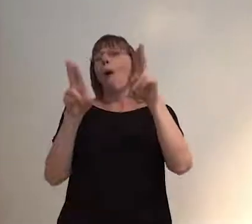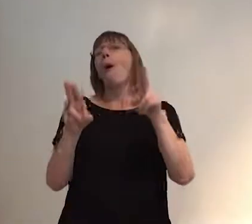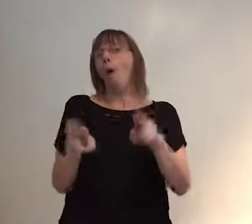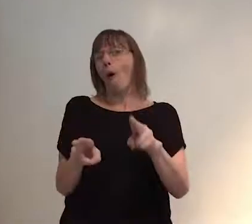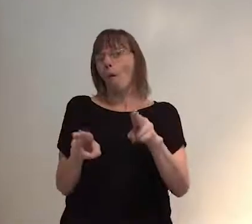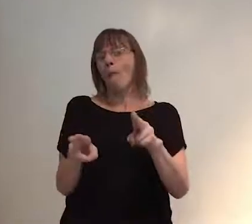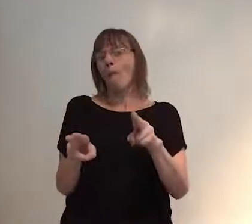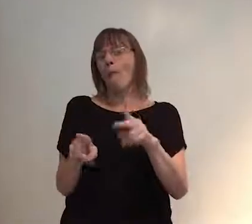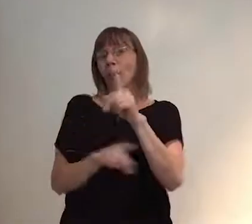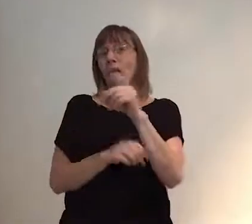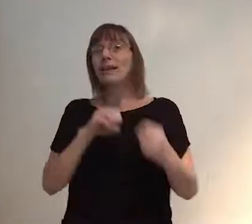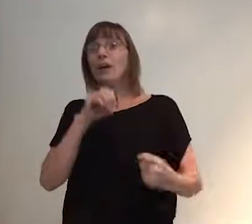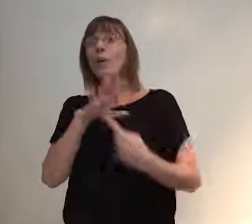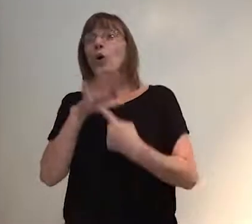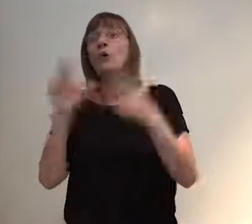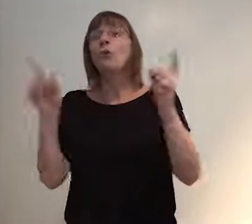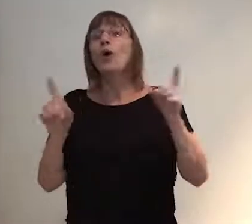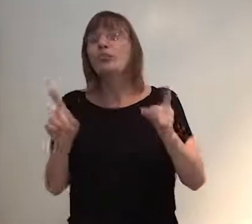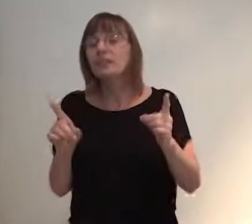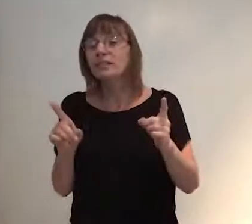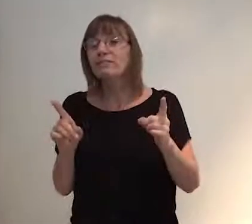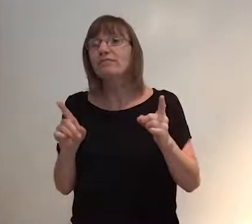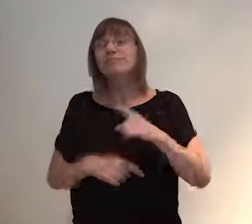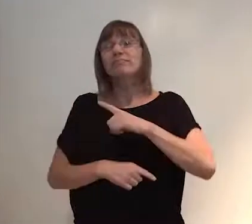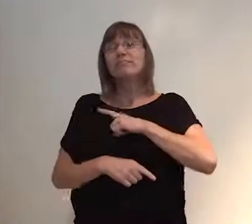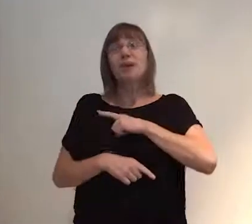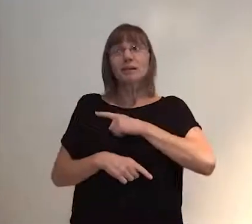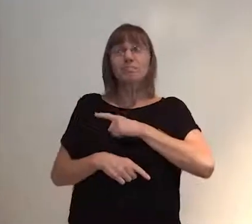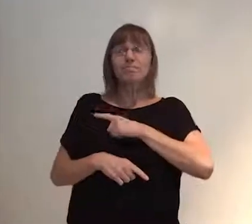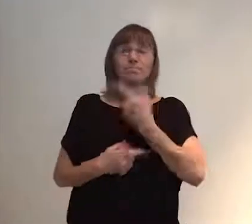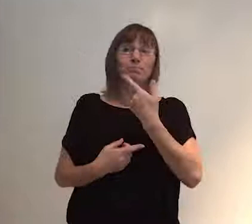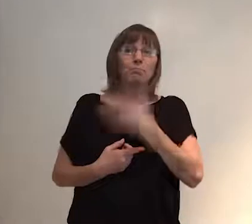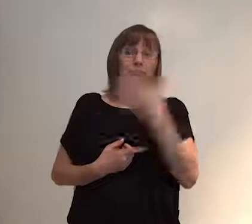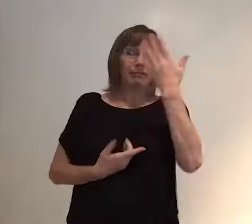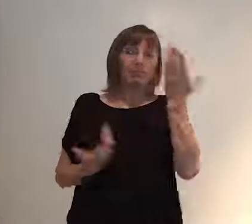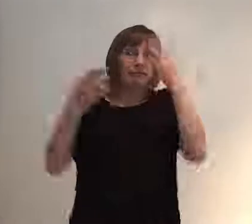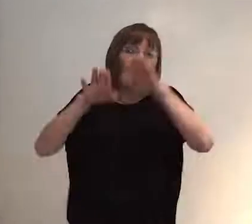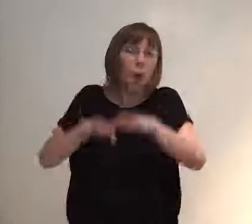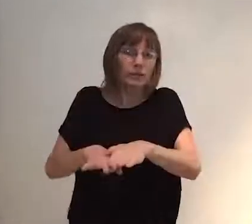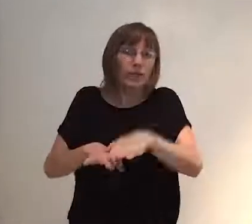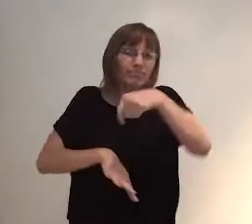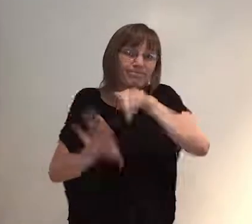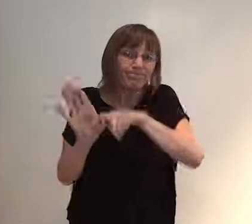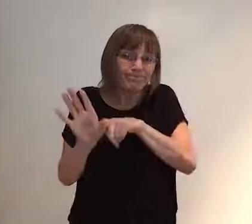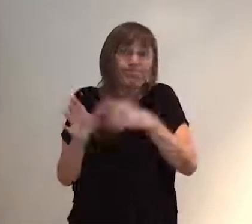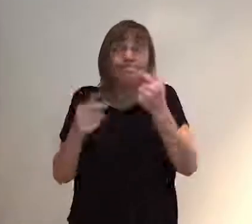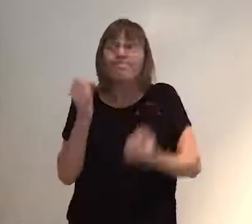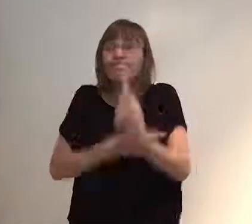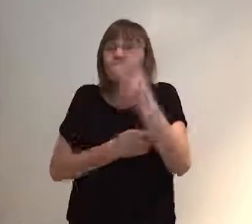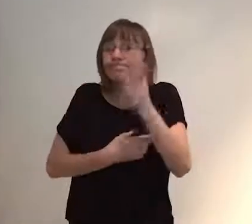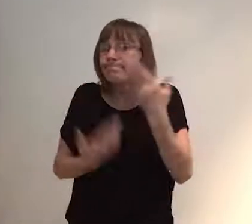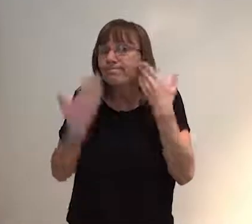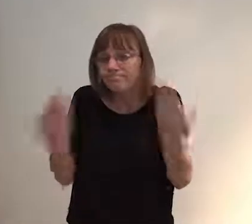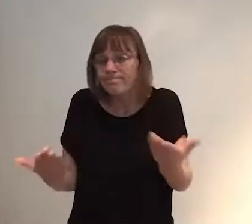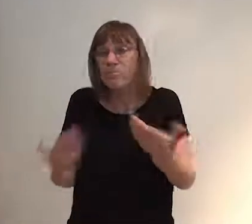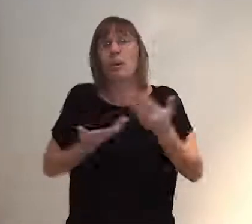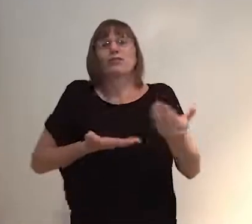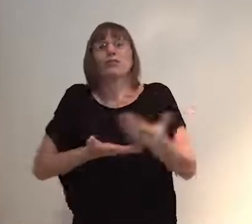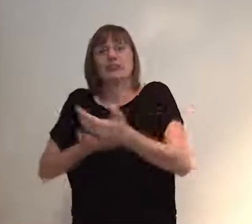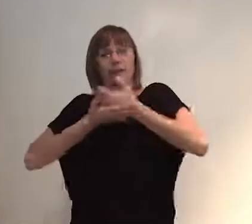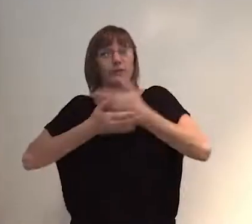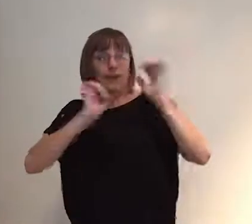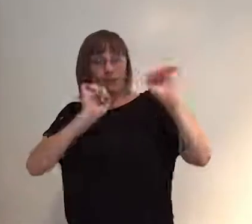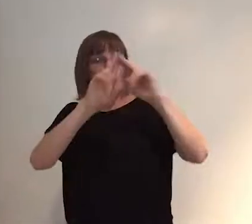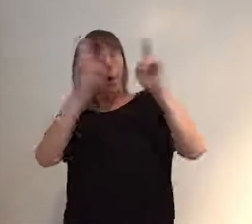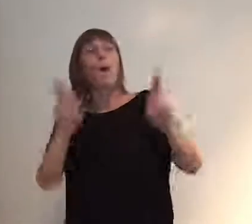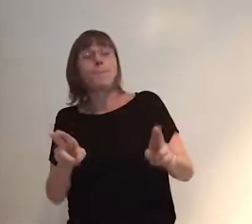comfort, and most importantly, seeing as we've experienced lockdown this year and we don't know if it's going to happen again, from the safety of